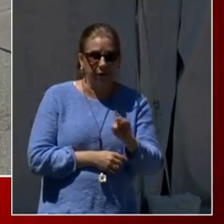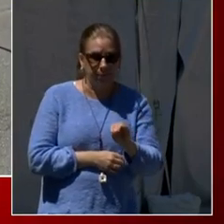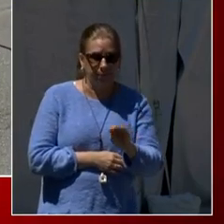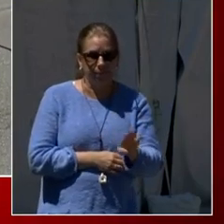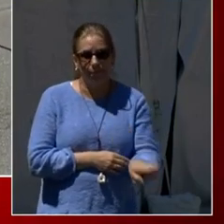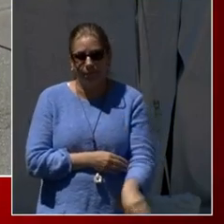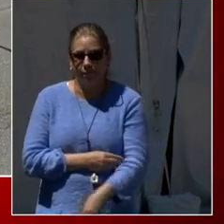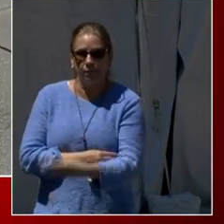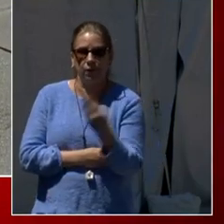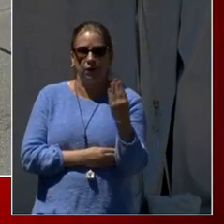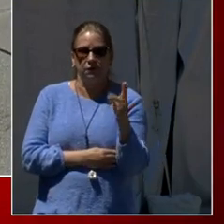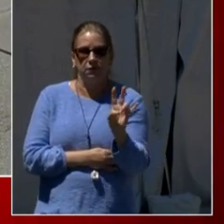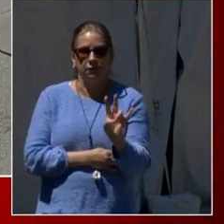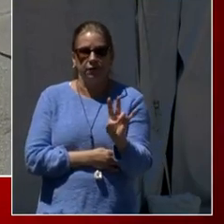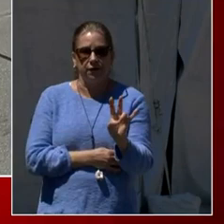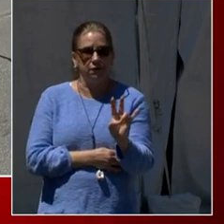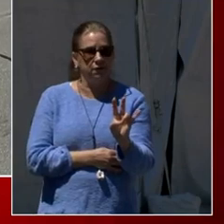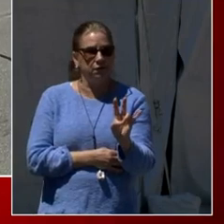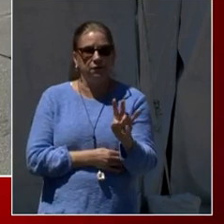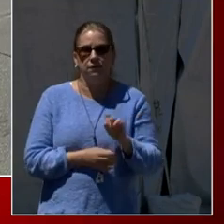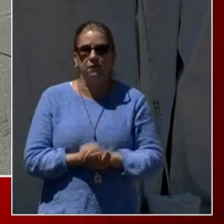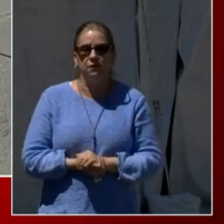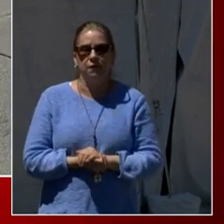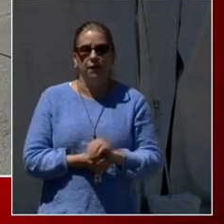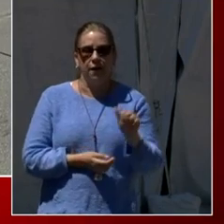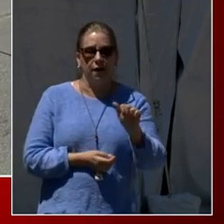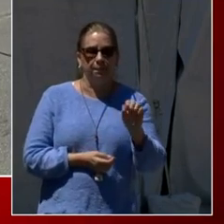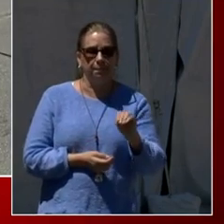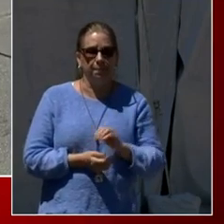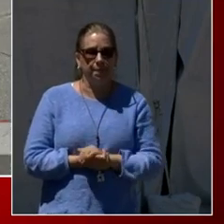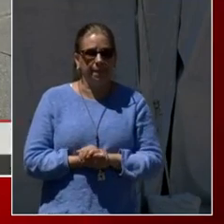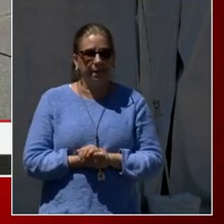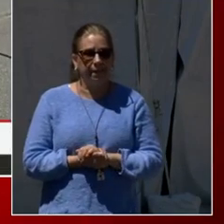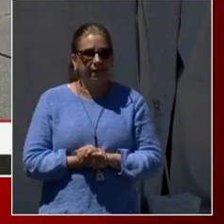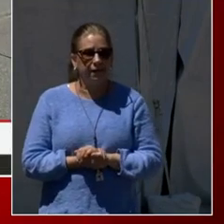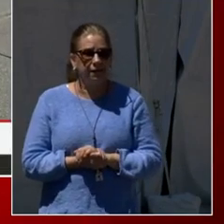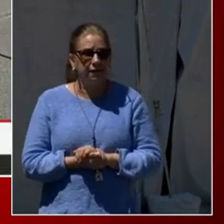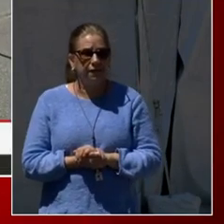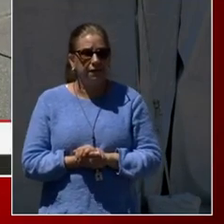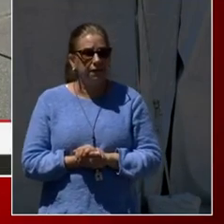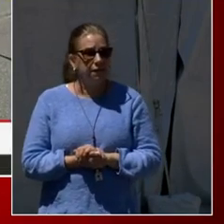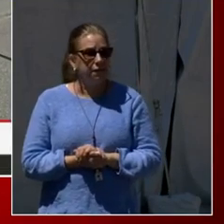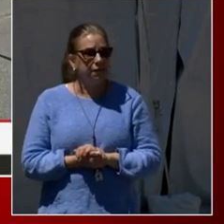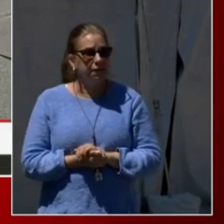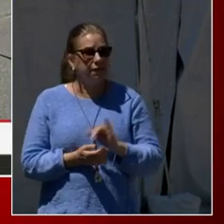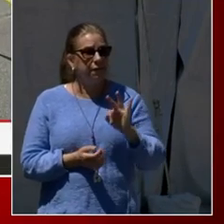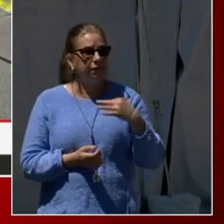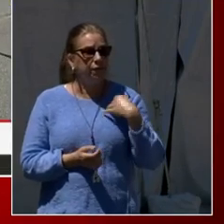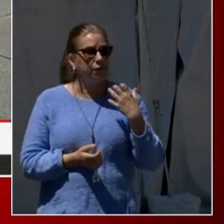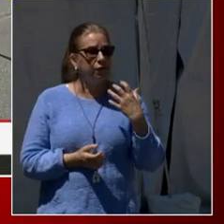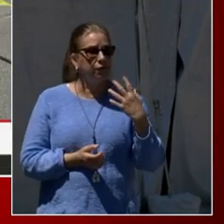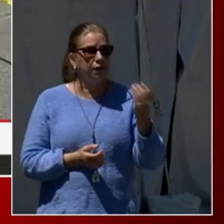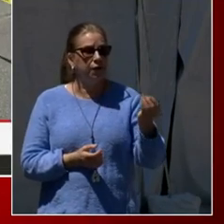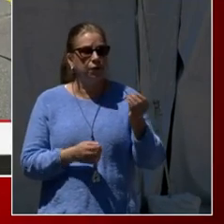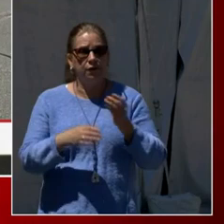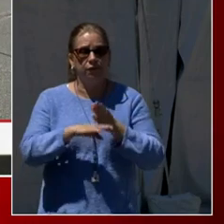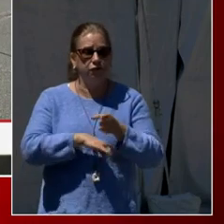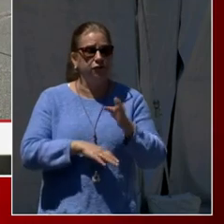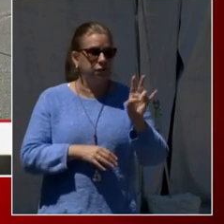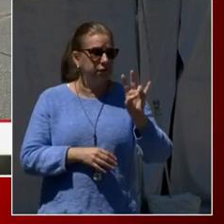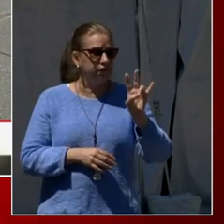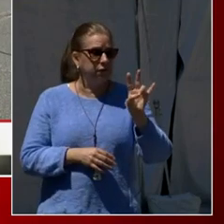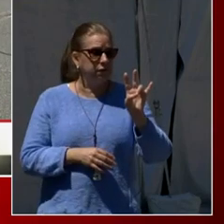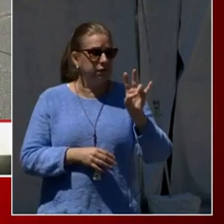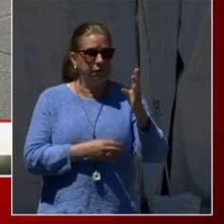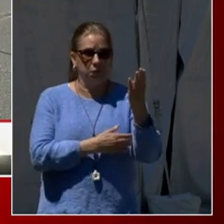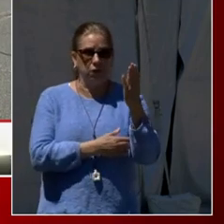on the functioning of the primary. If you want to go vote tomorrow, that's still fine? Oh, absolutely not. And thanks for pointing that out. We want to make those